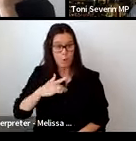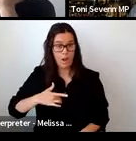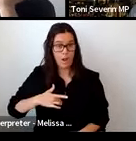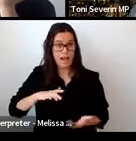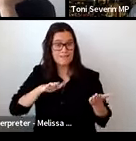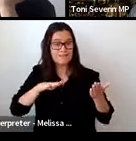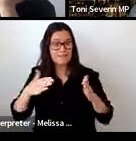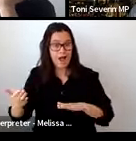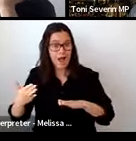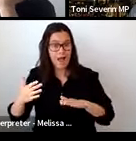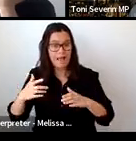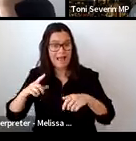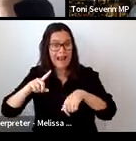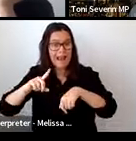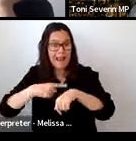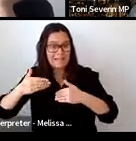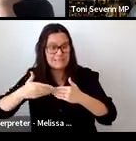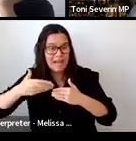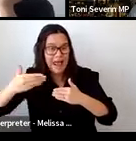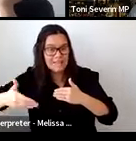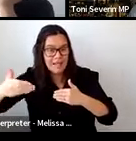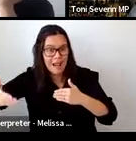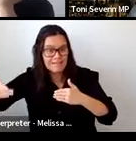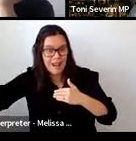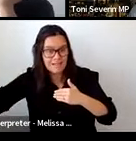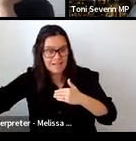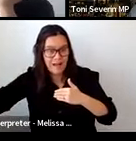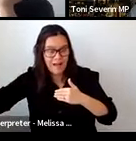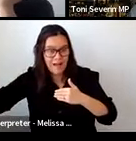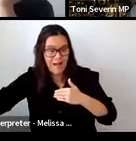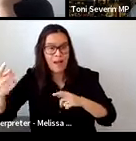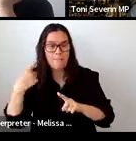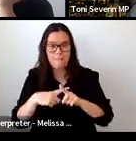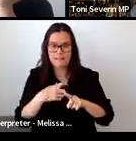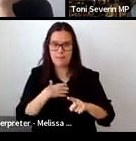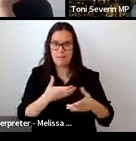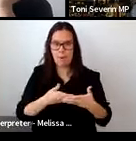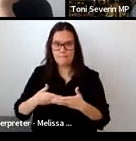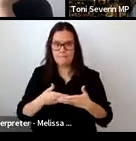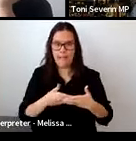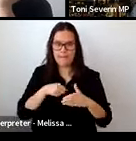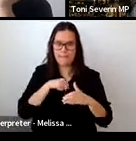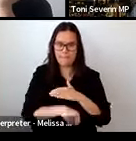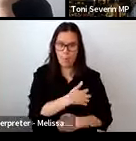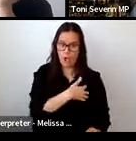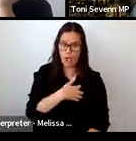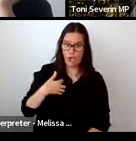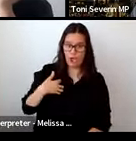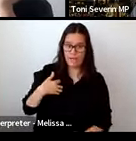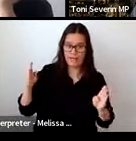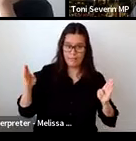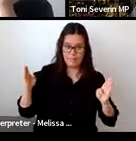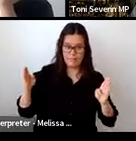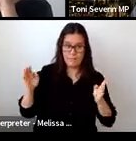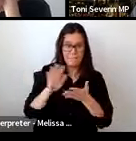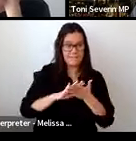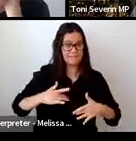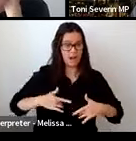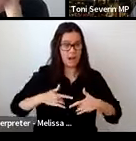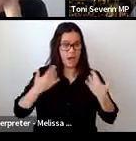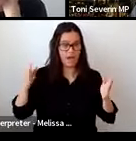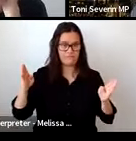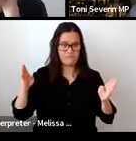children born preterm, and that's even as little as 22